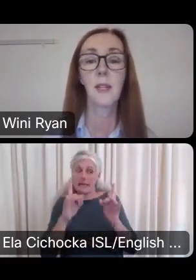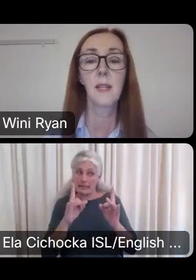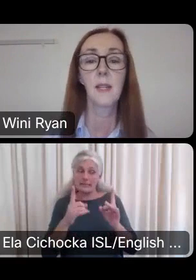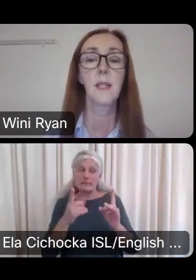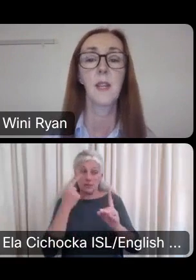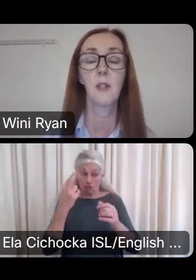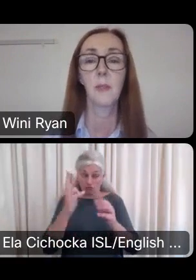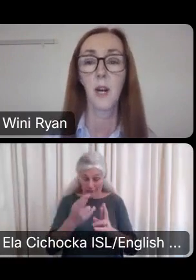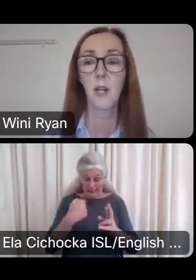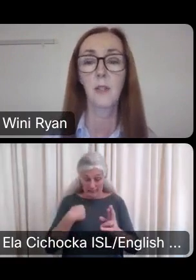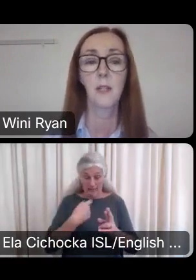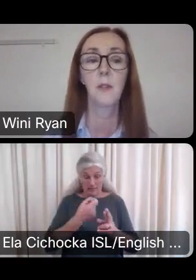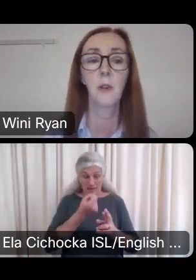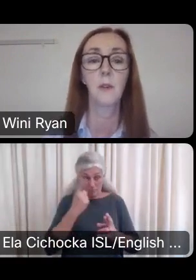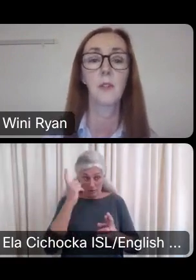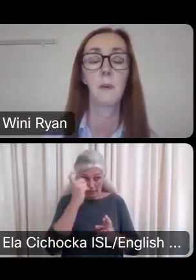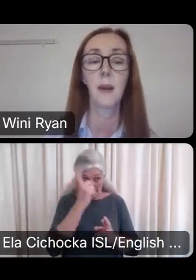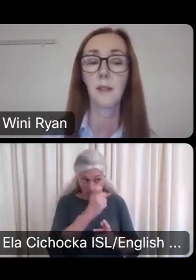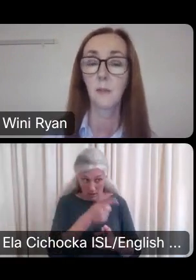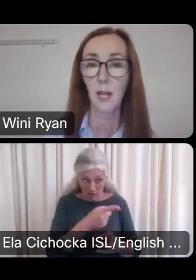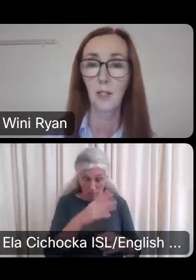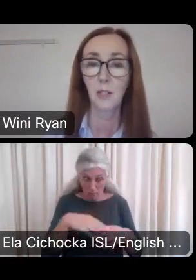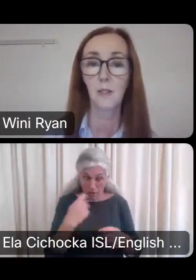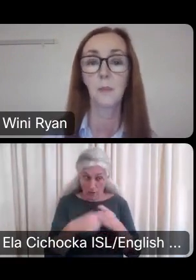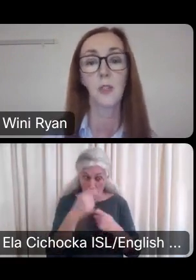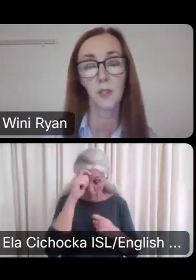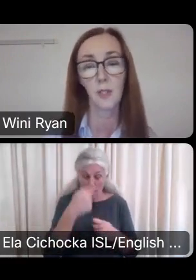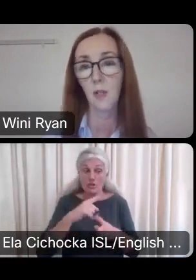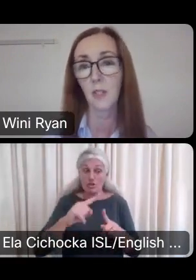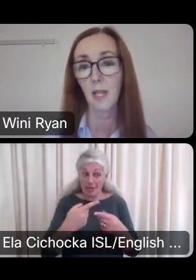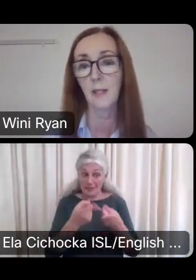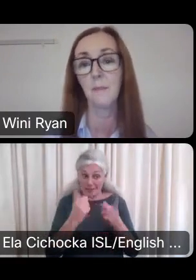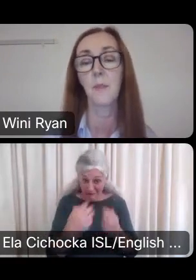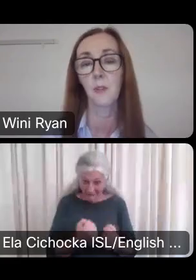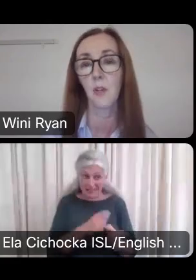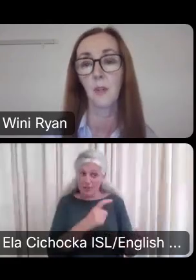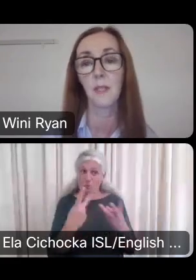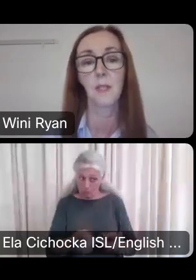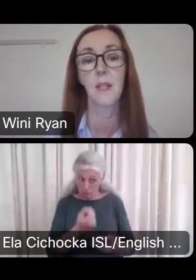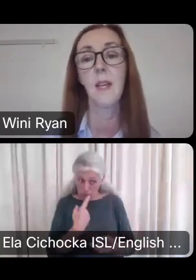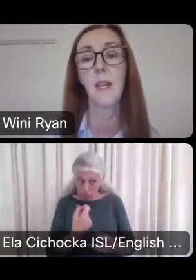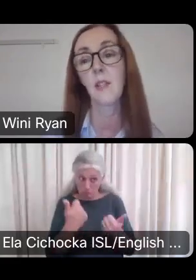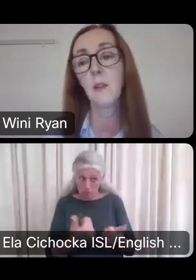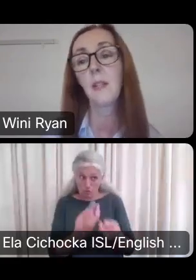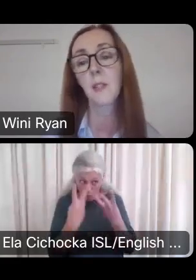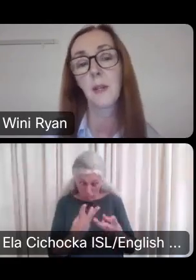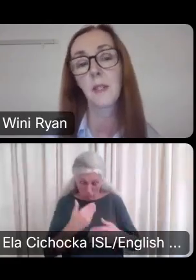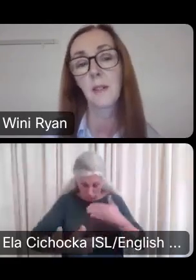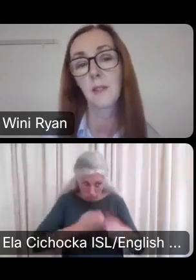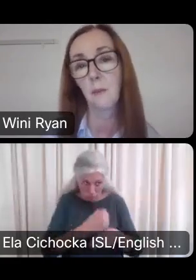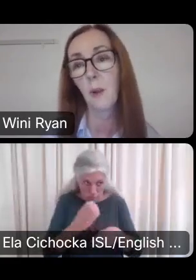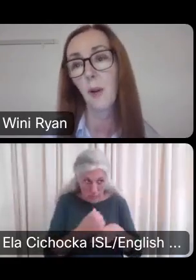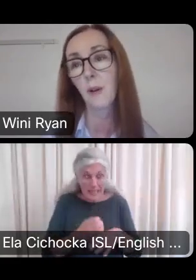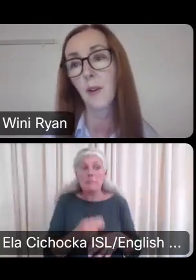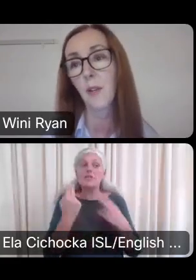it. Taking the medication was harder than you thought. You had some challenges, but you still want to take them. So you're committed and you need some